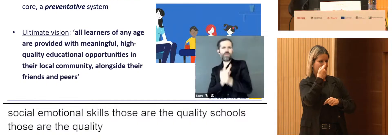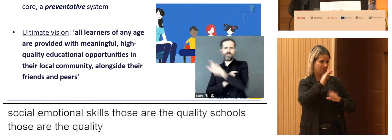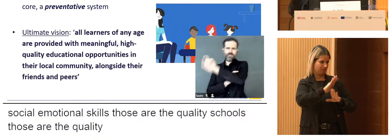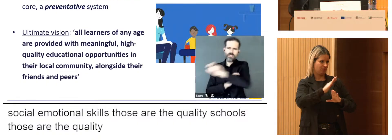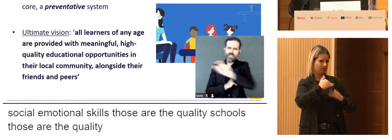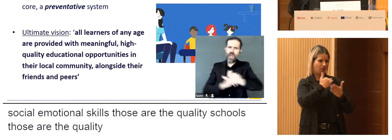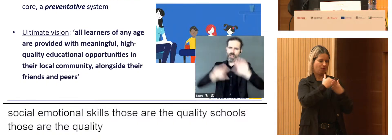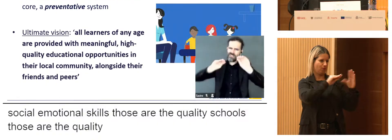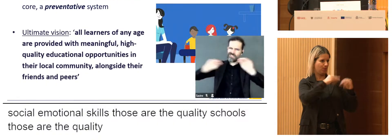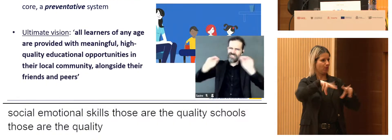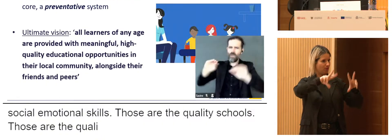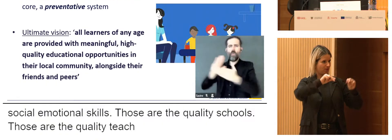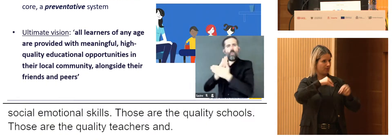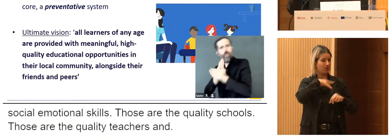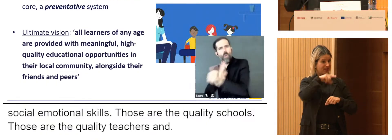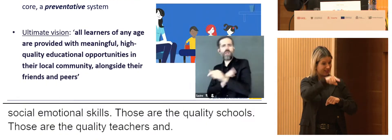And